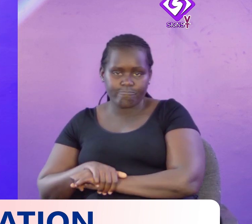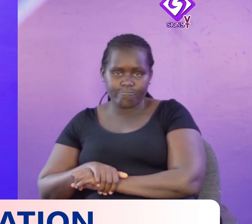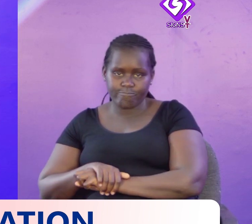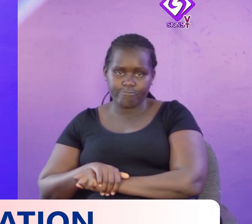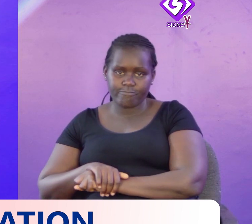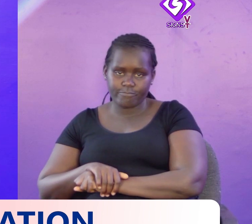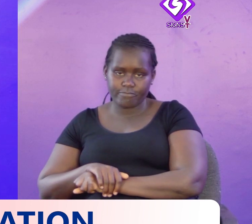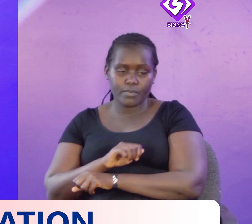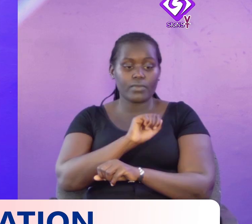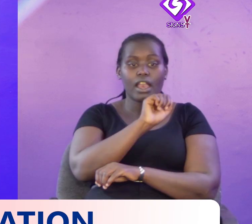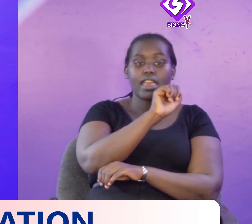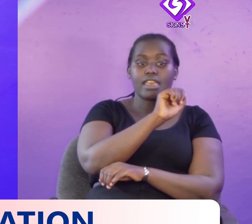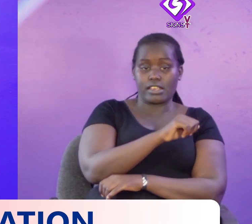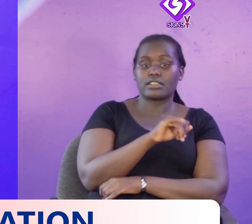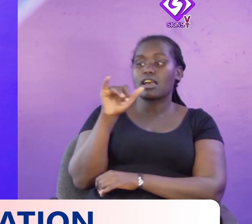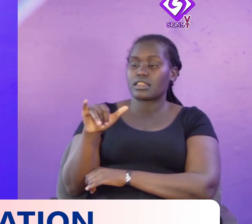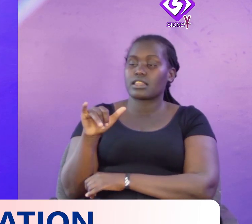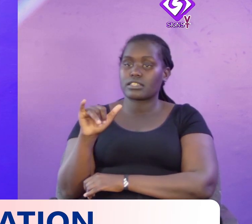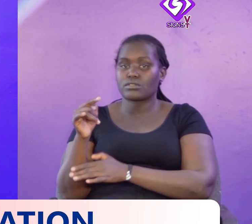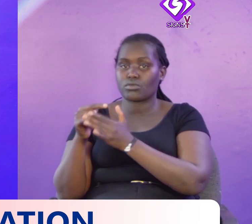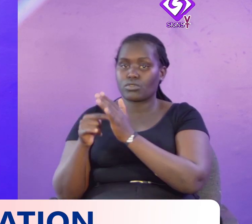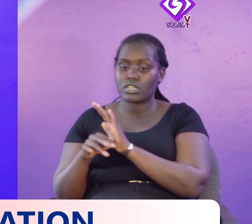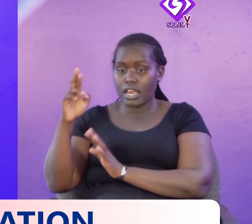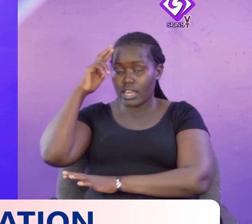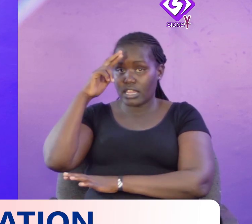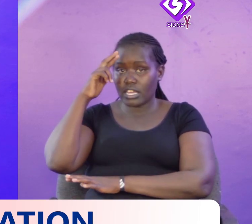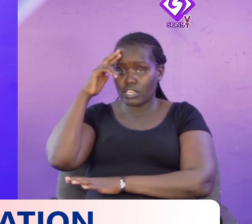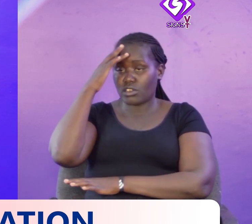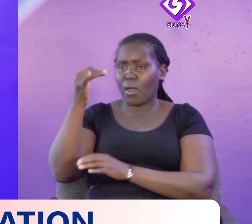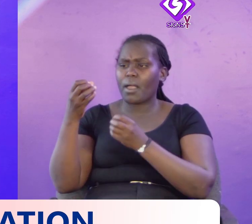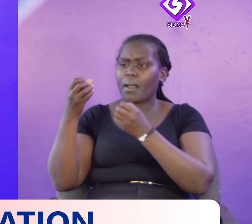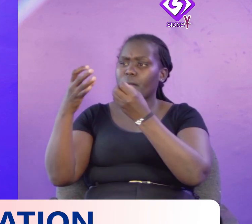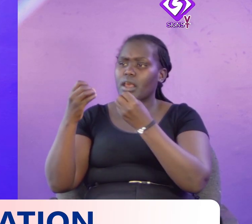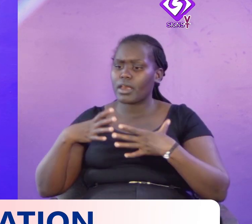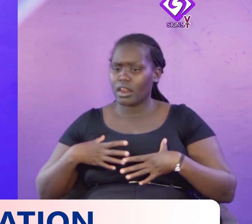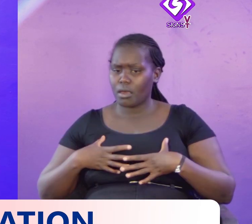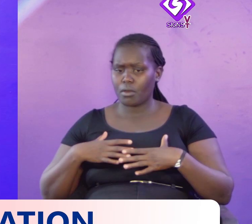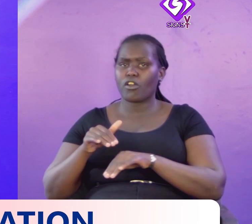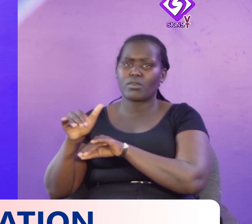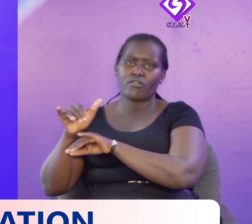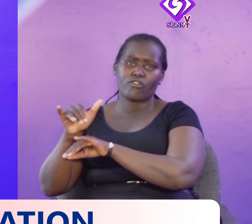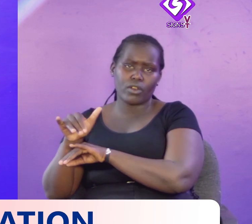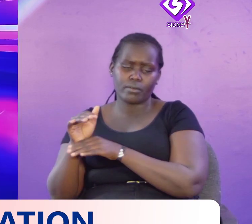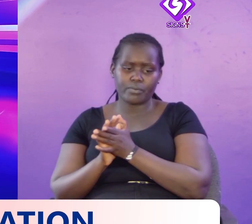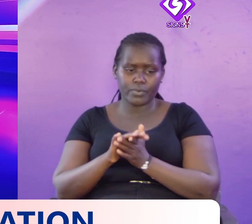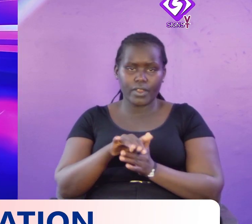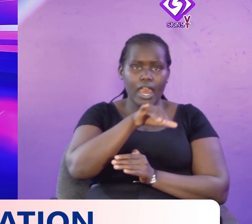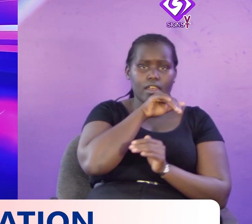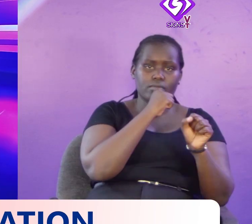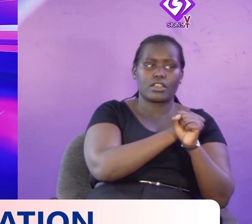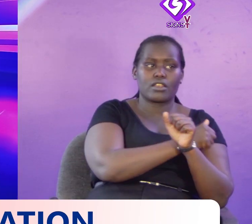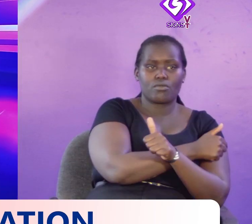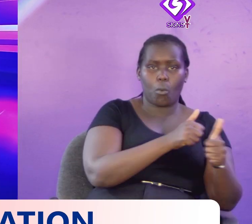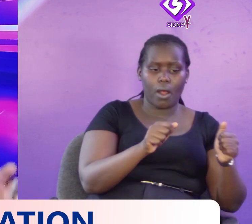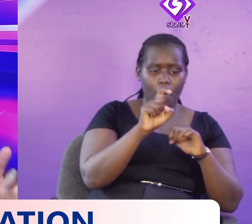Yes. Values in leadership. That has been the reason why so many people have been following Baba. Baba has done well. We have